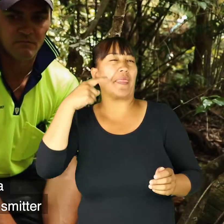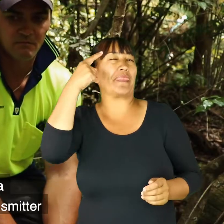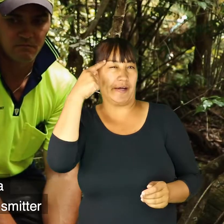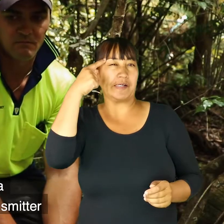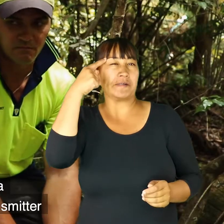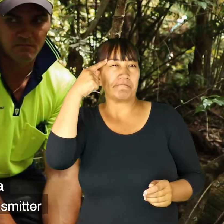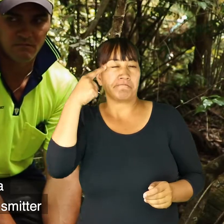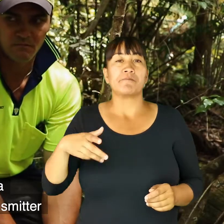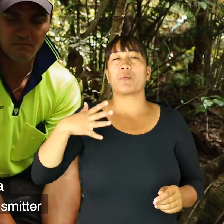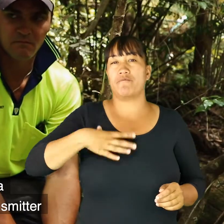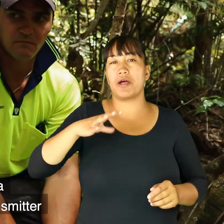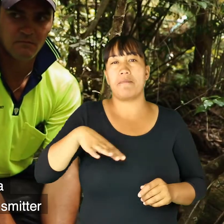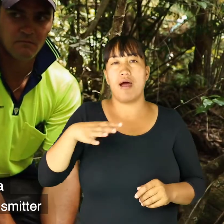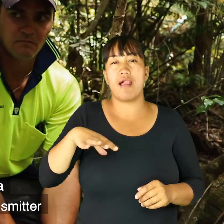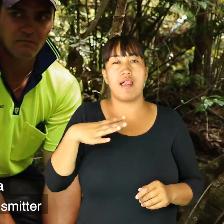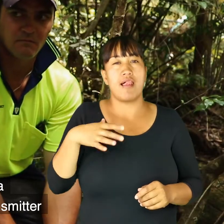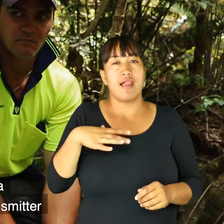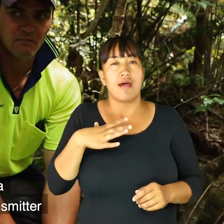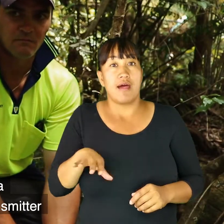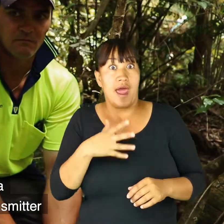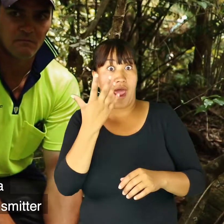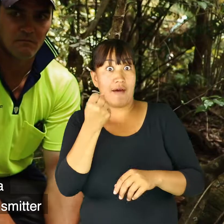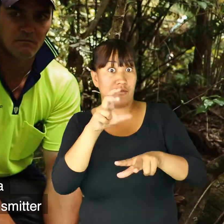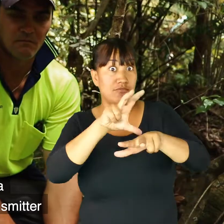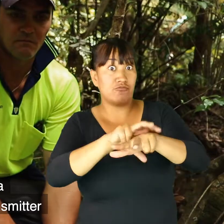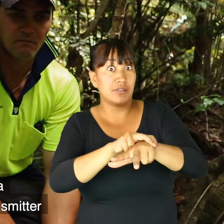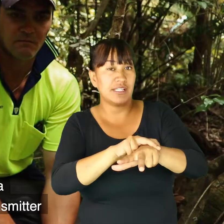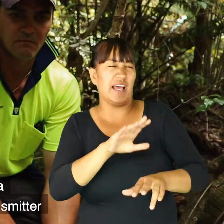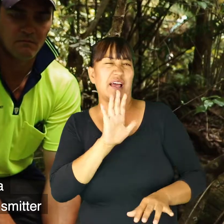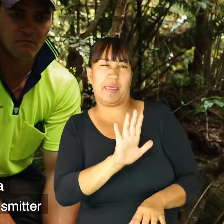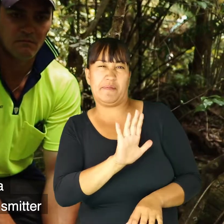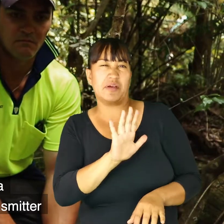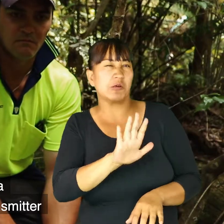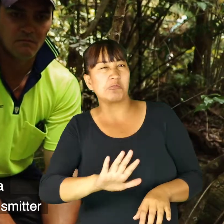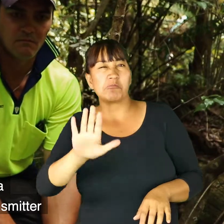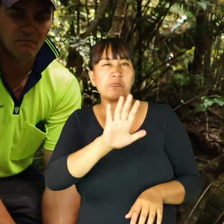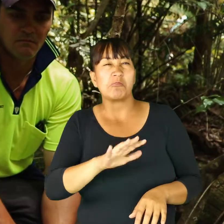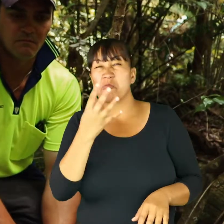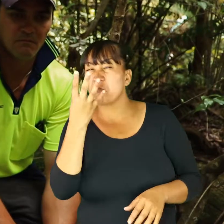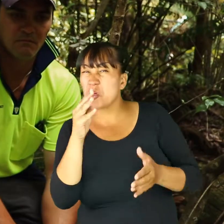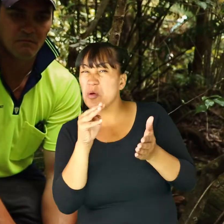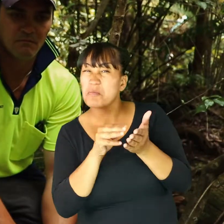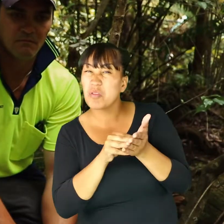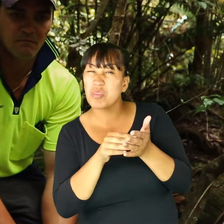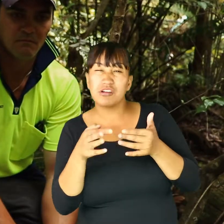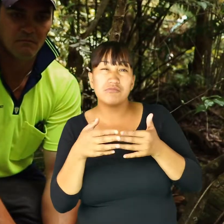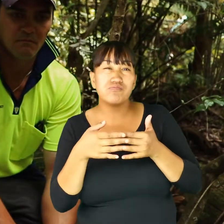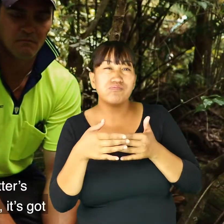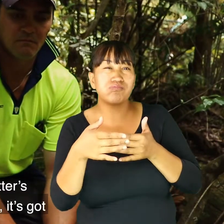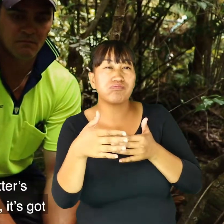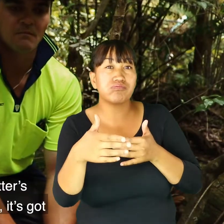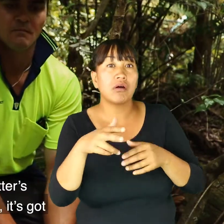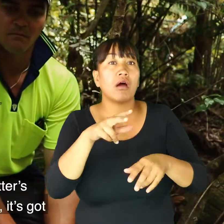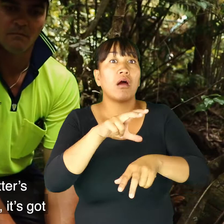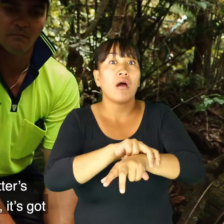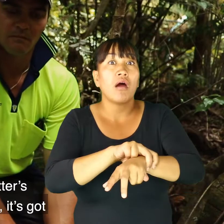Because we think she might be a female, we will only keep the transmitter on her leg for probably about 4 months.